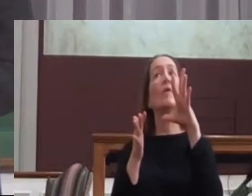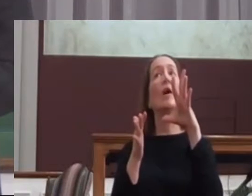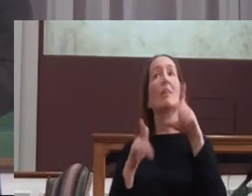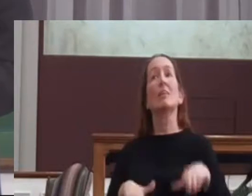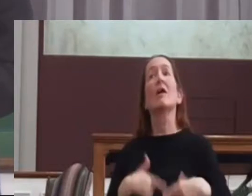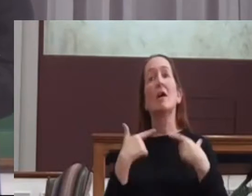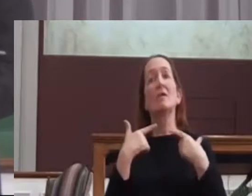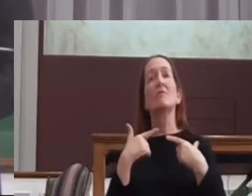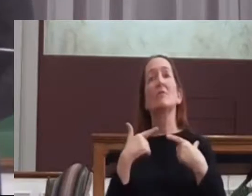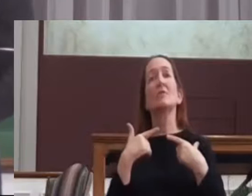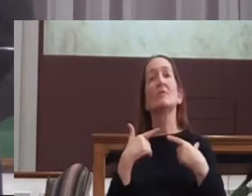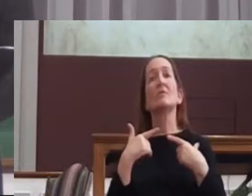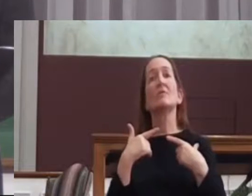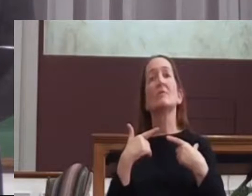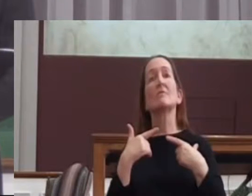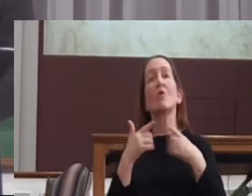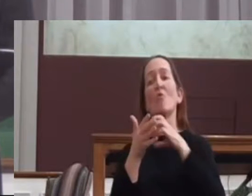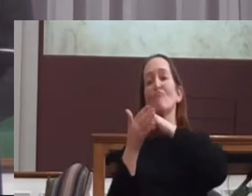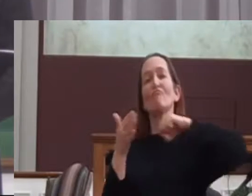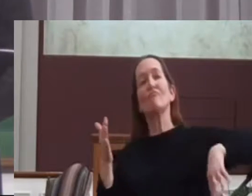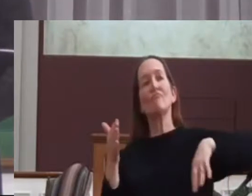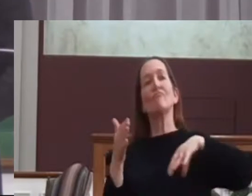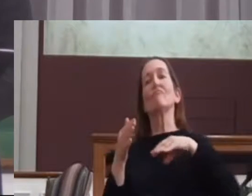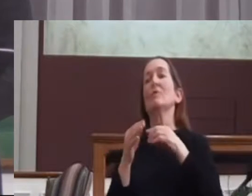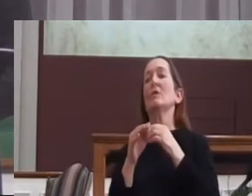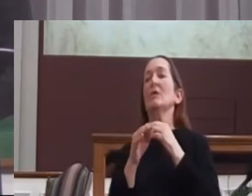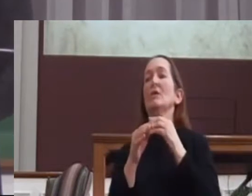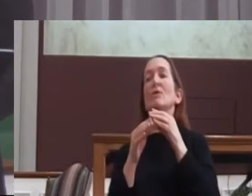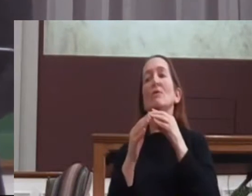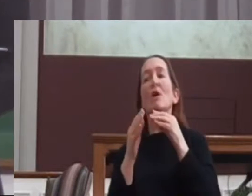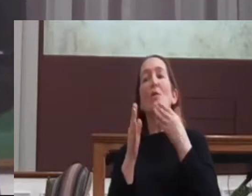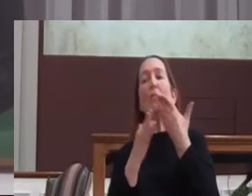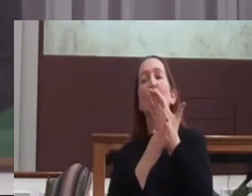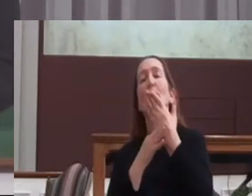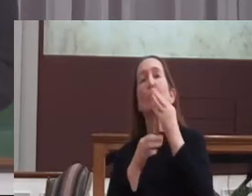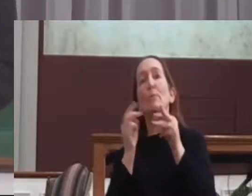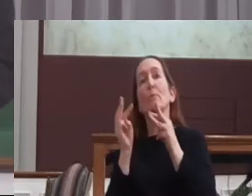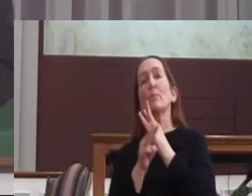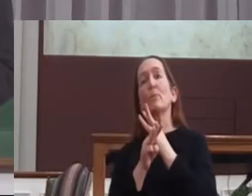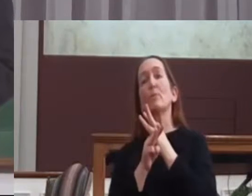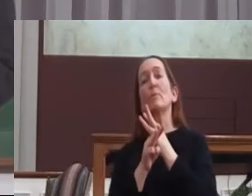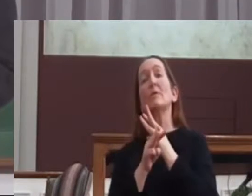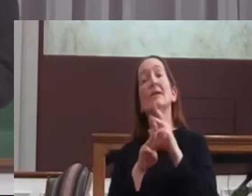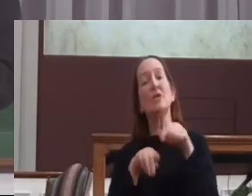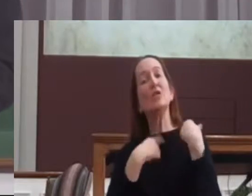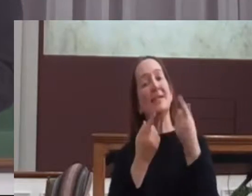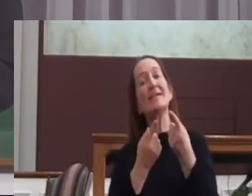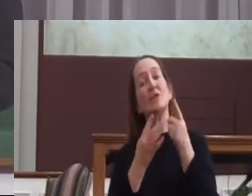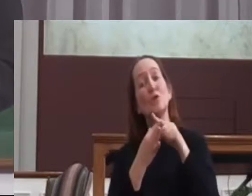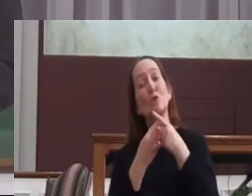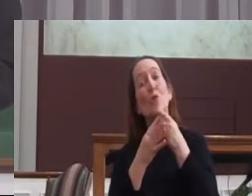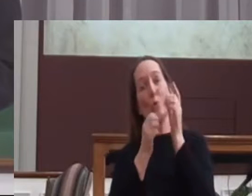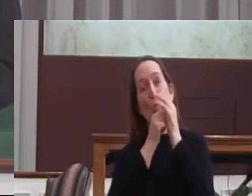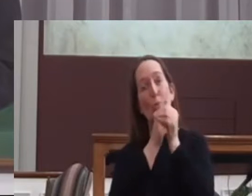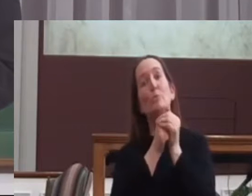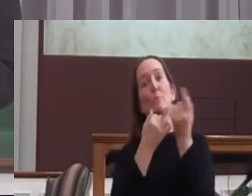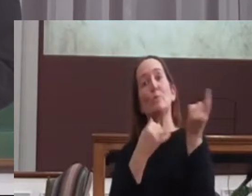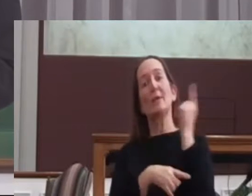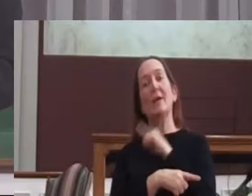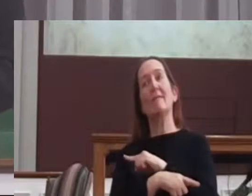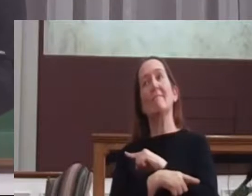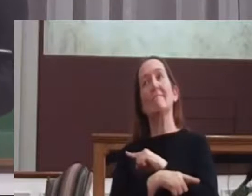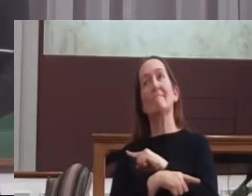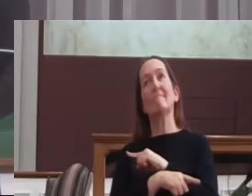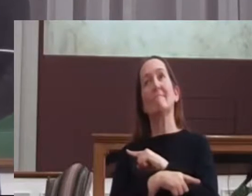3,670 lives, 75 lives were terminated around the world that would be reported. Just since